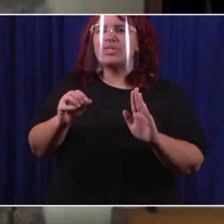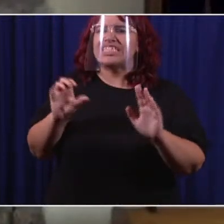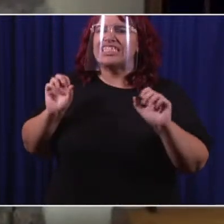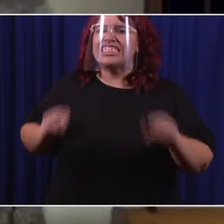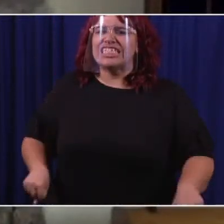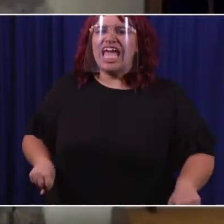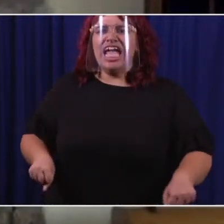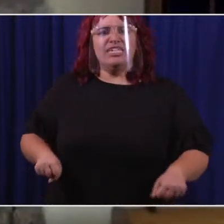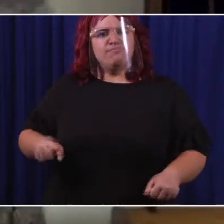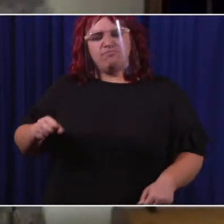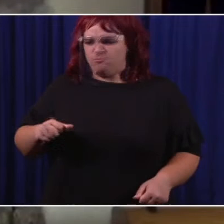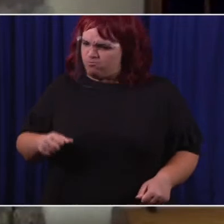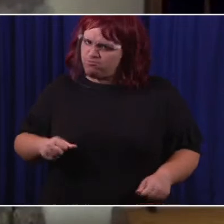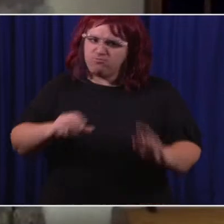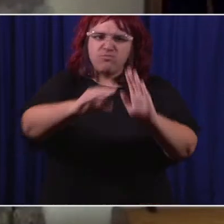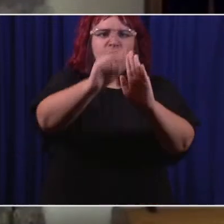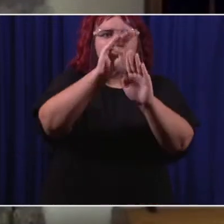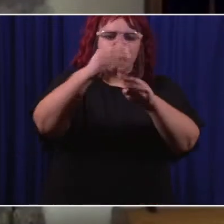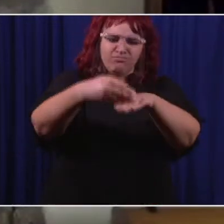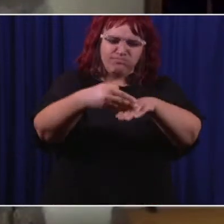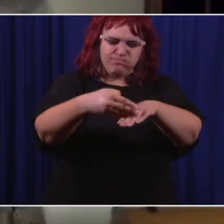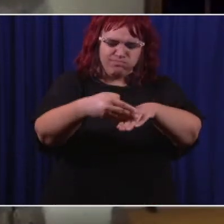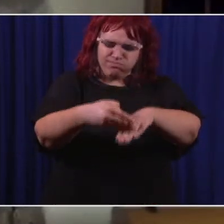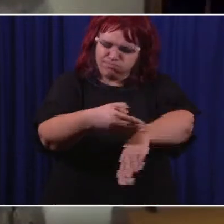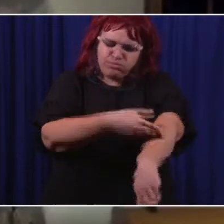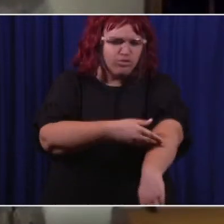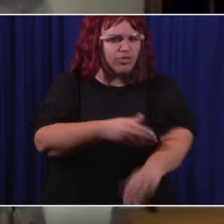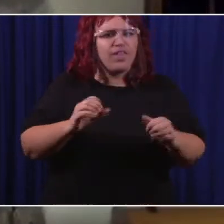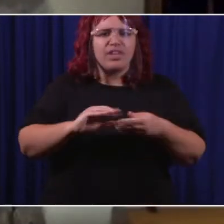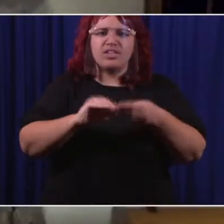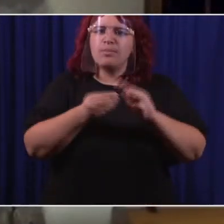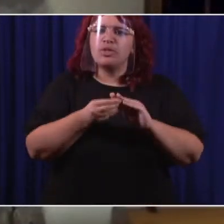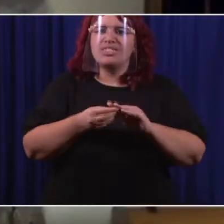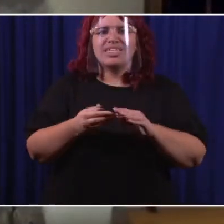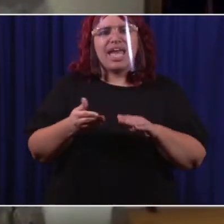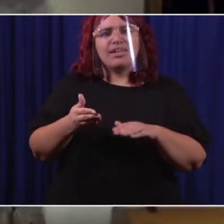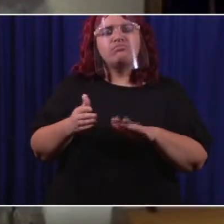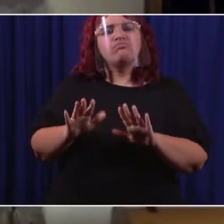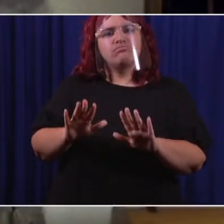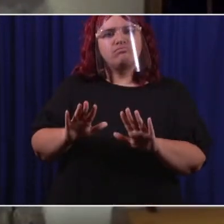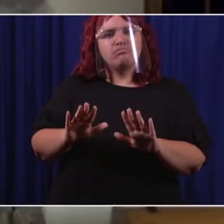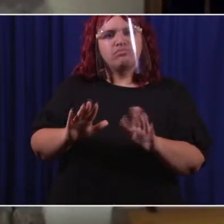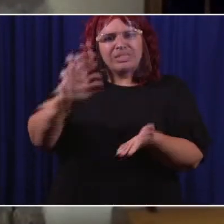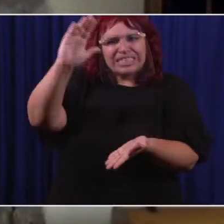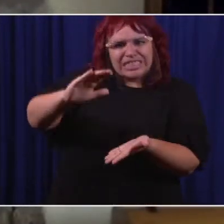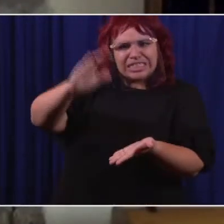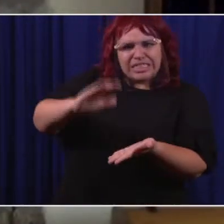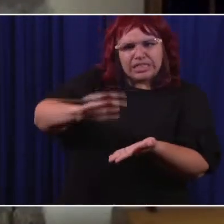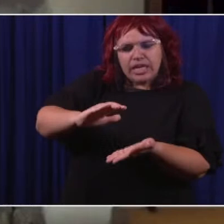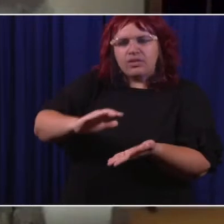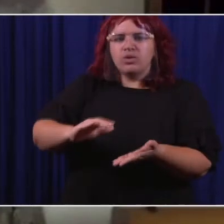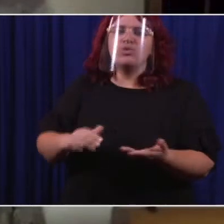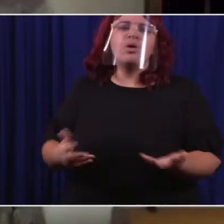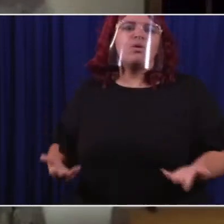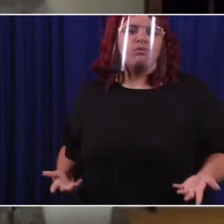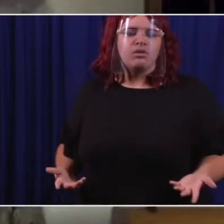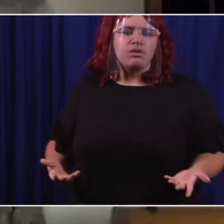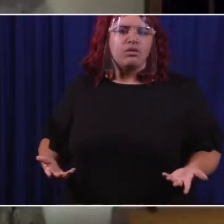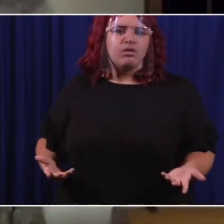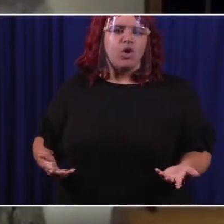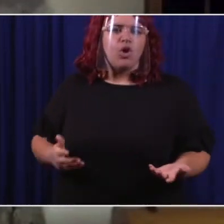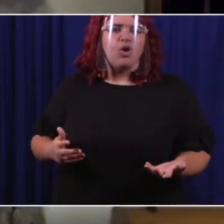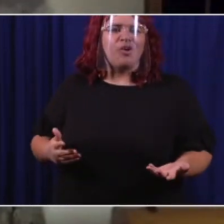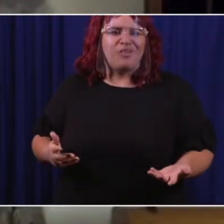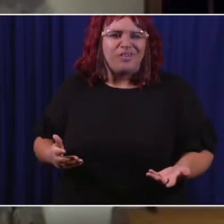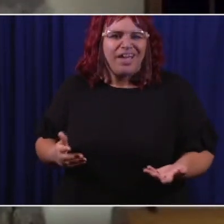this seriously in the past to now take it seriously. But how much time are you going to give Ohioans, or at what point do you consider a